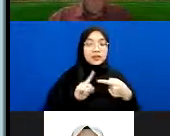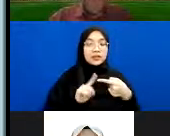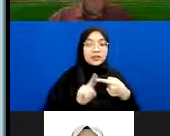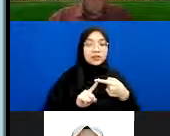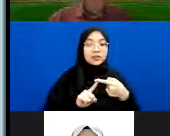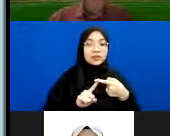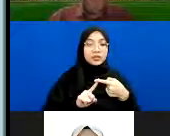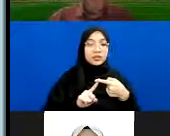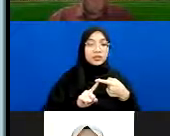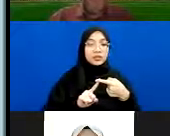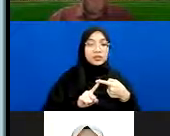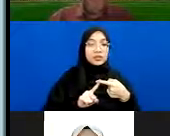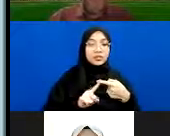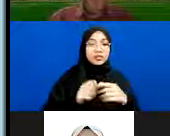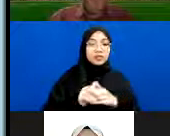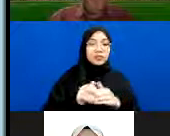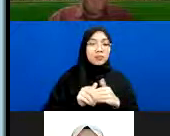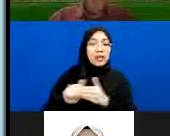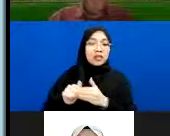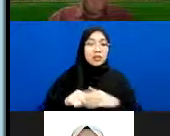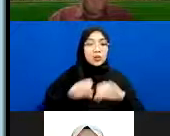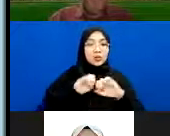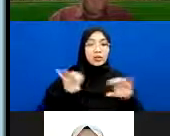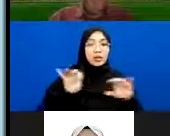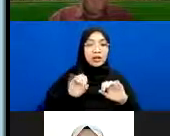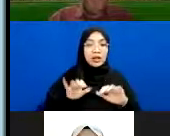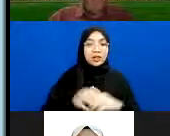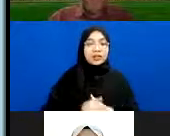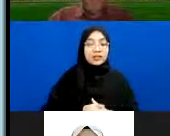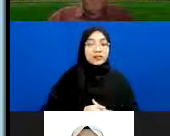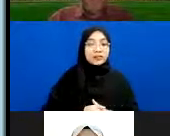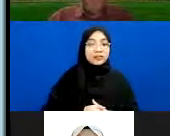The Part 1, Introduction.